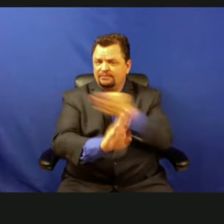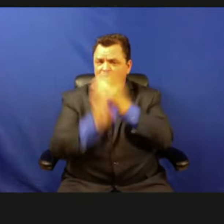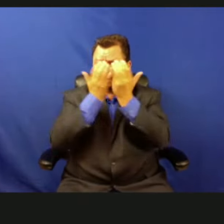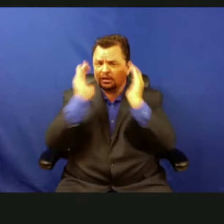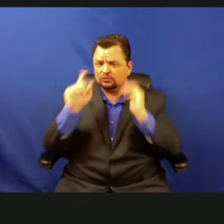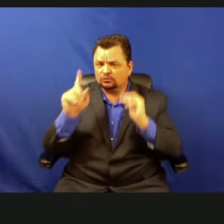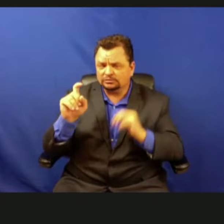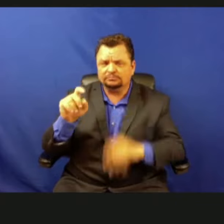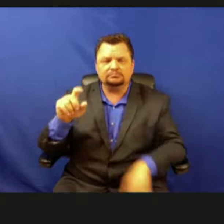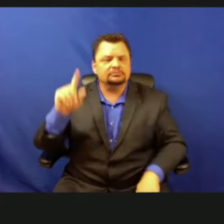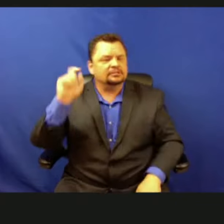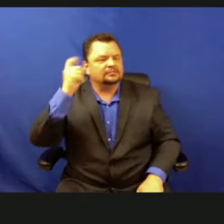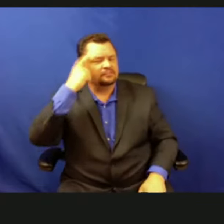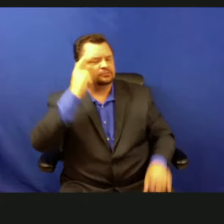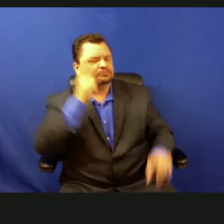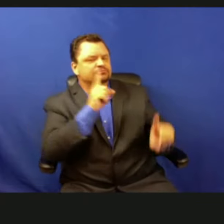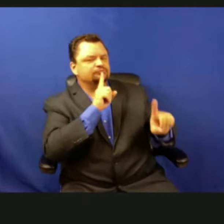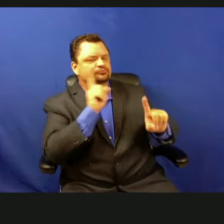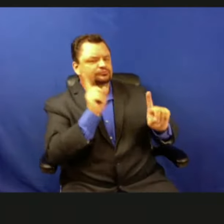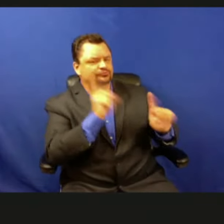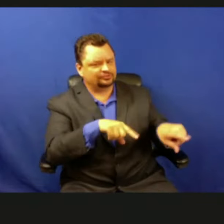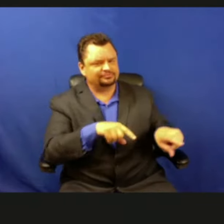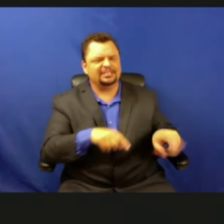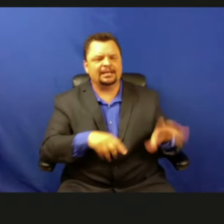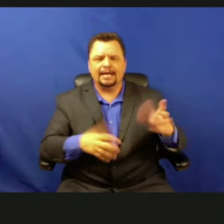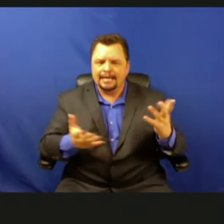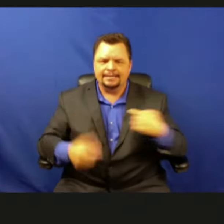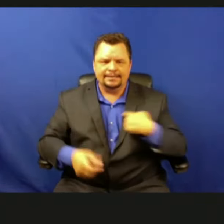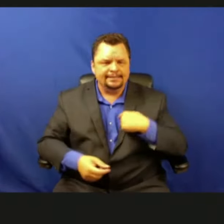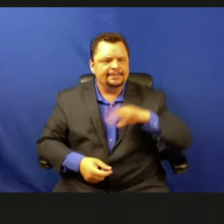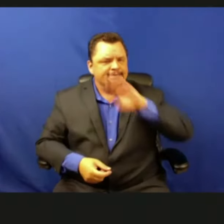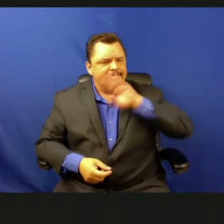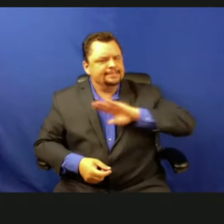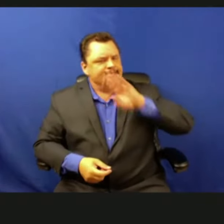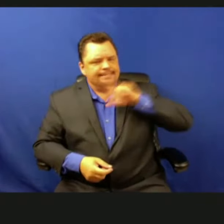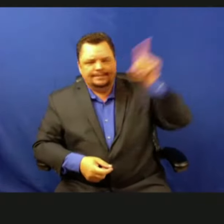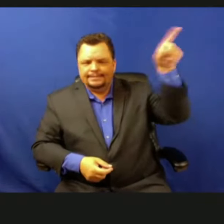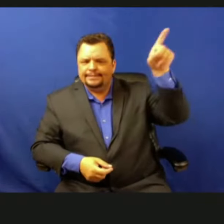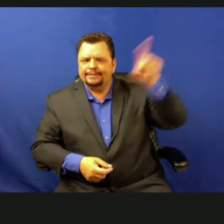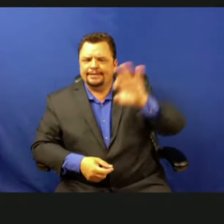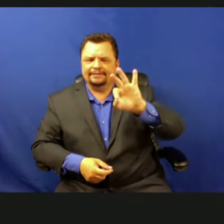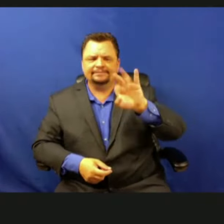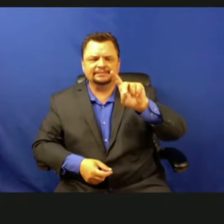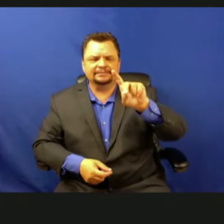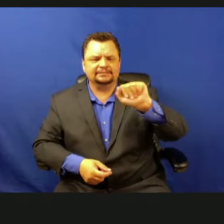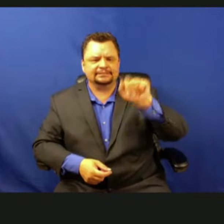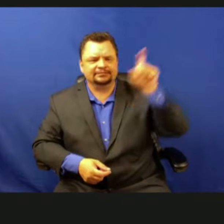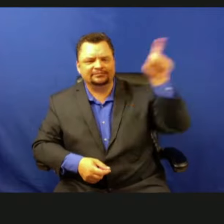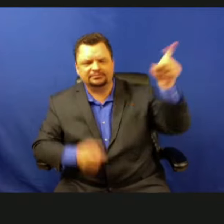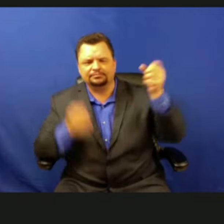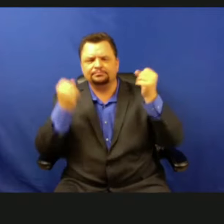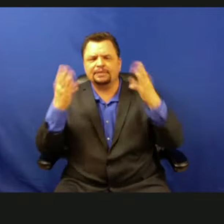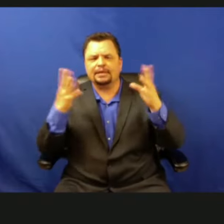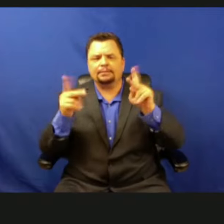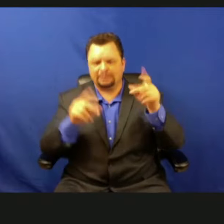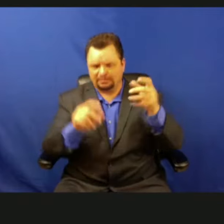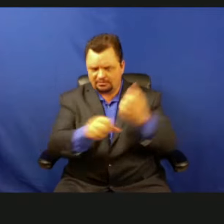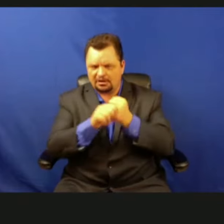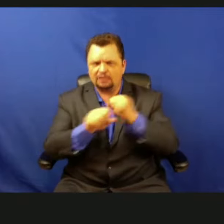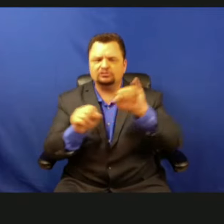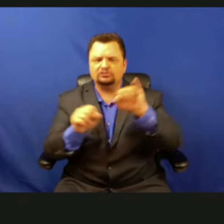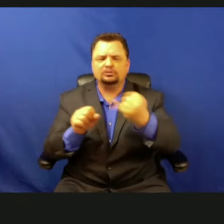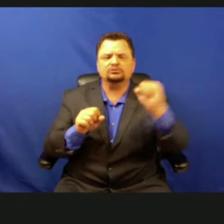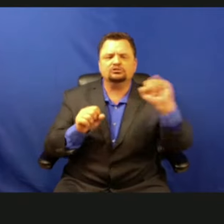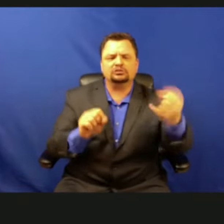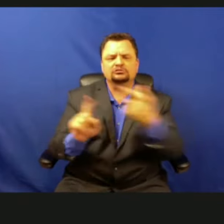is the lack of guidance with regard to those who receive the Johnson & Johnson vaccine. They need to get off their rear ends and provide